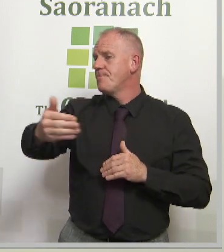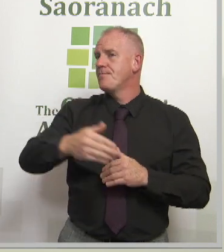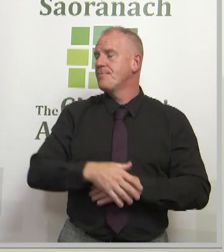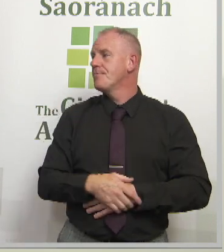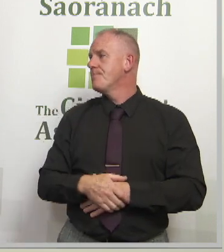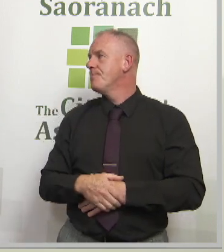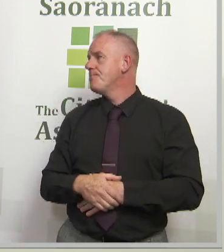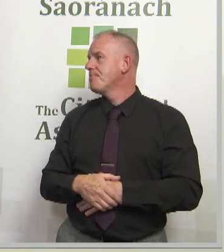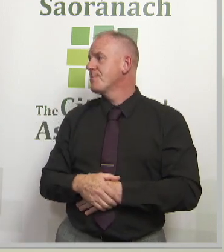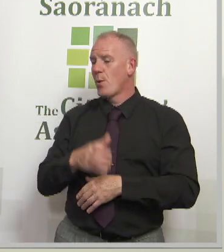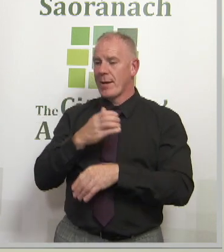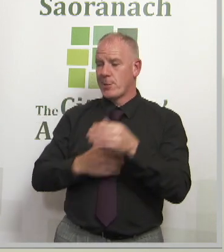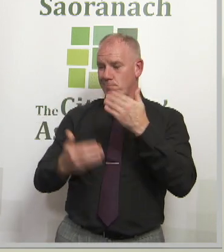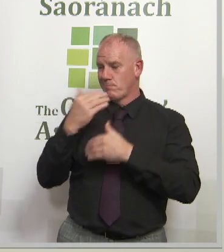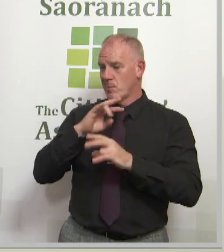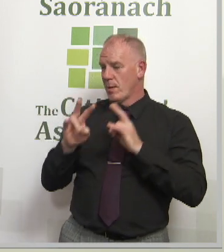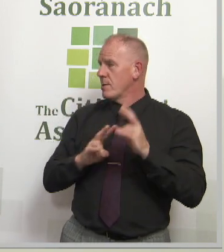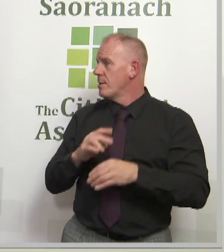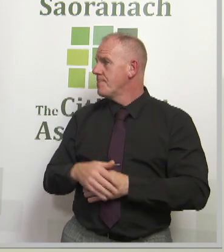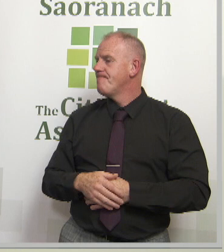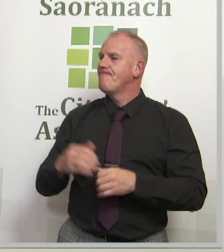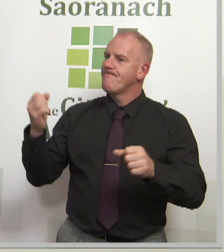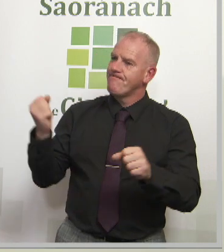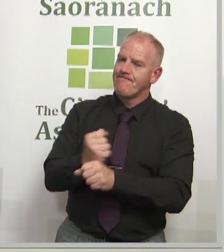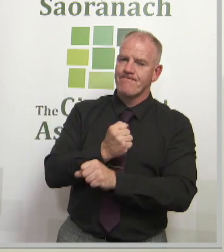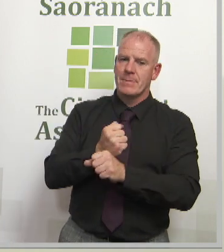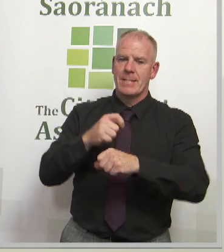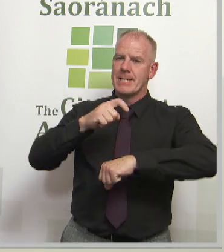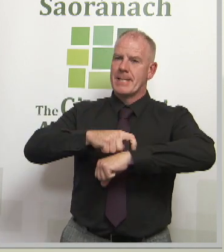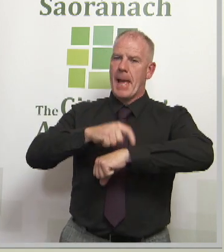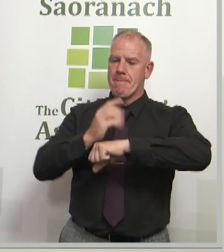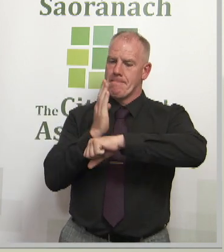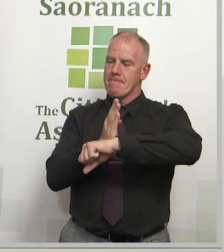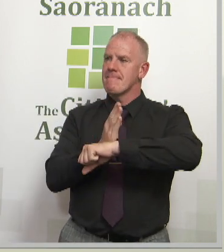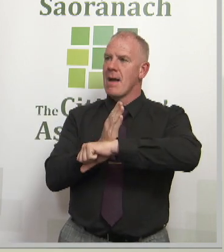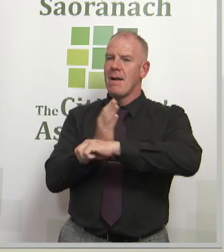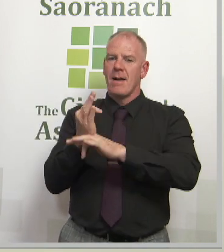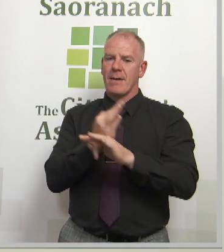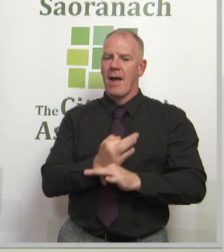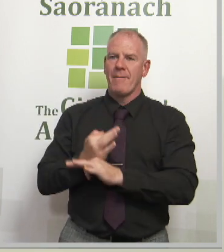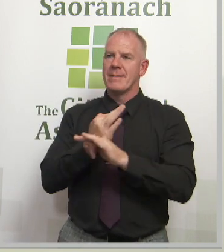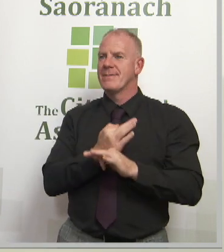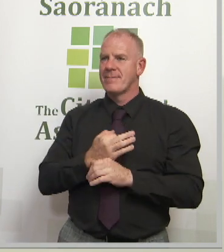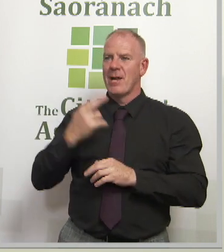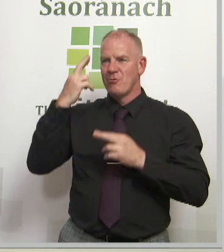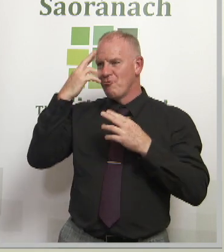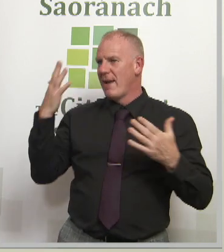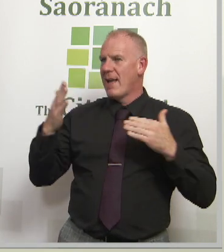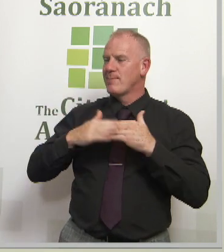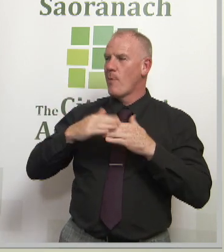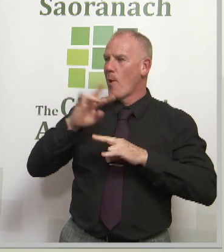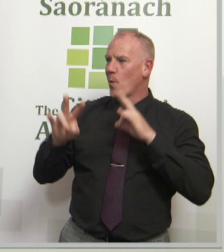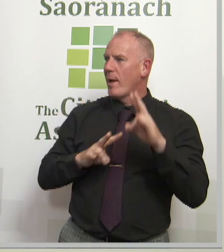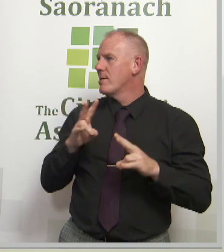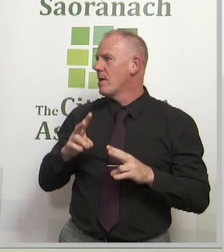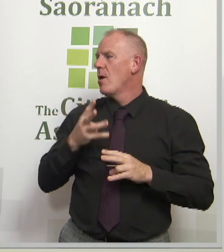yeah, keep those questions coming. Unfortunately, we've hit the mark for coffee. I realise there's more questions to come,